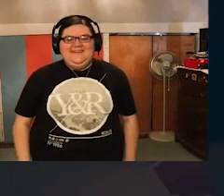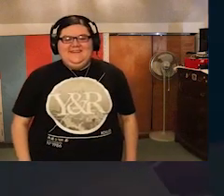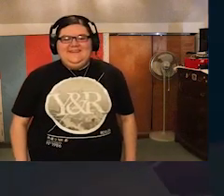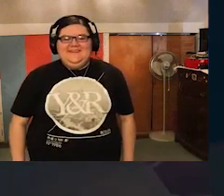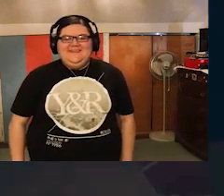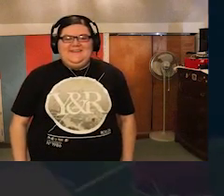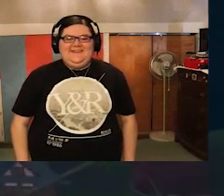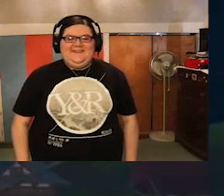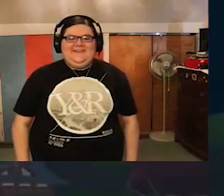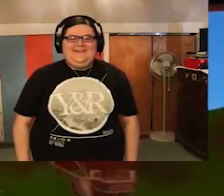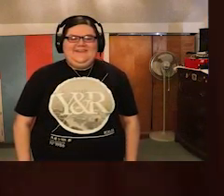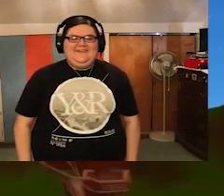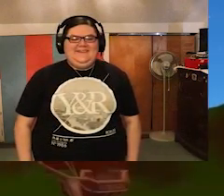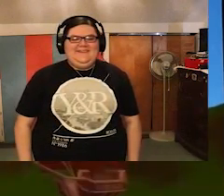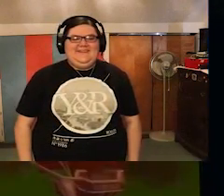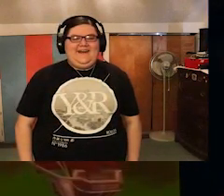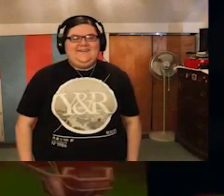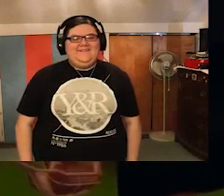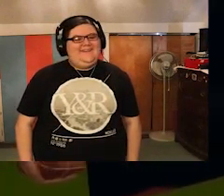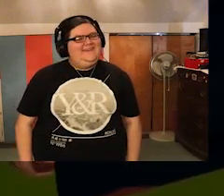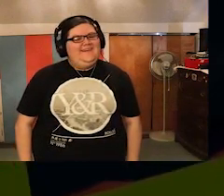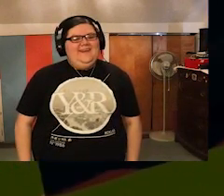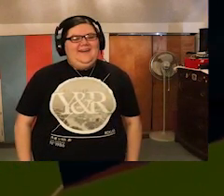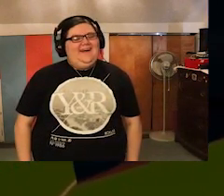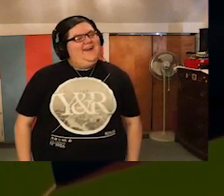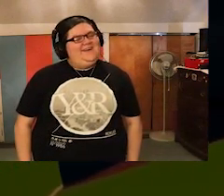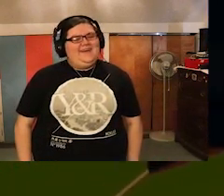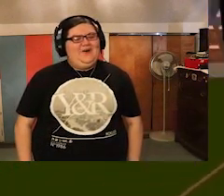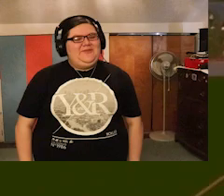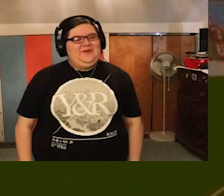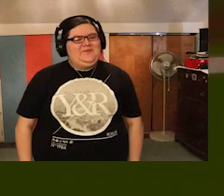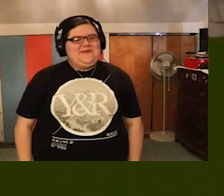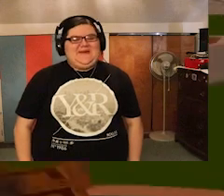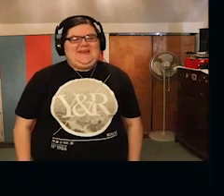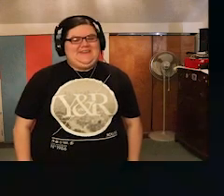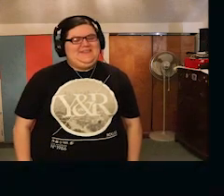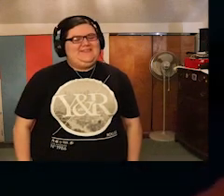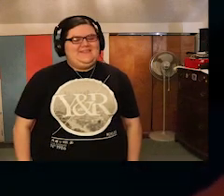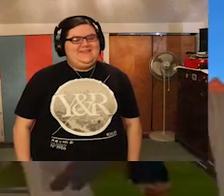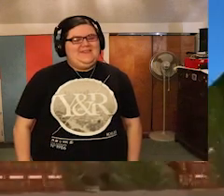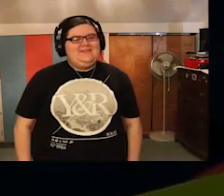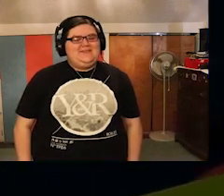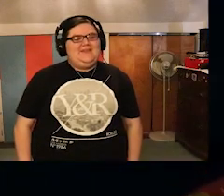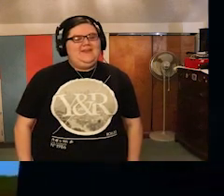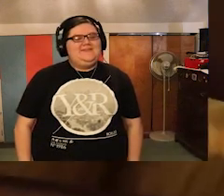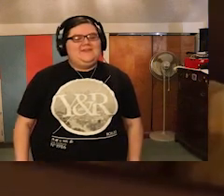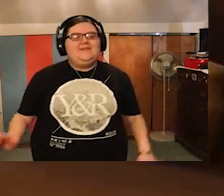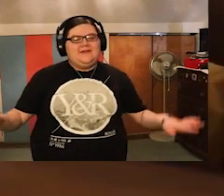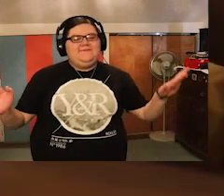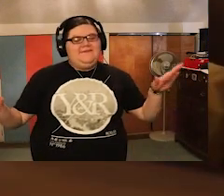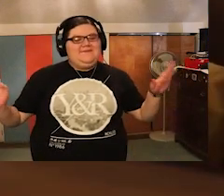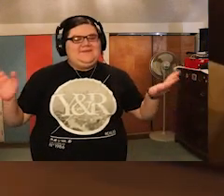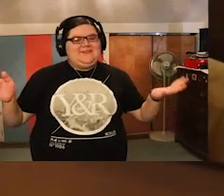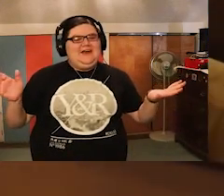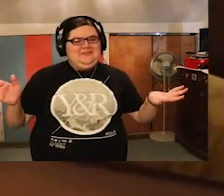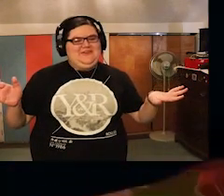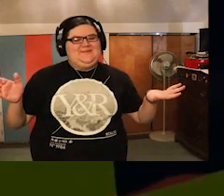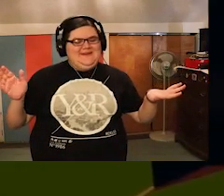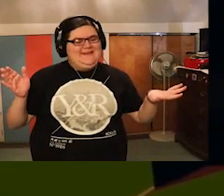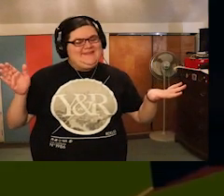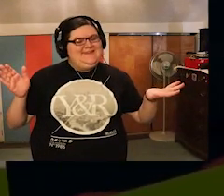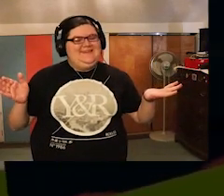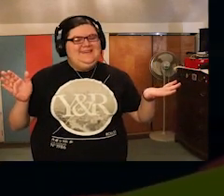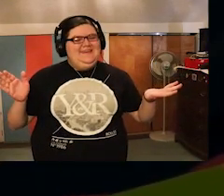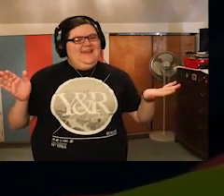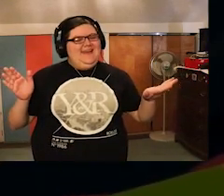Oh, that's bad. Yeah. Oh. I kind of hope they don't bring it back because it's gone from nostalgic. I